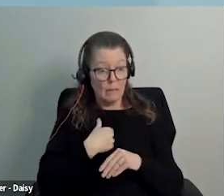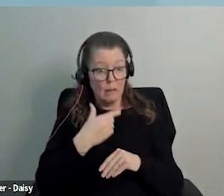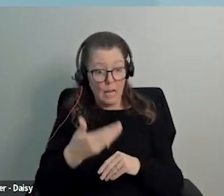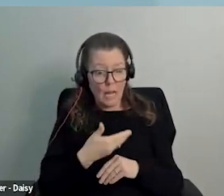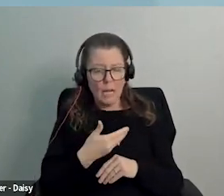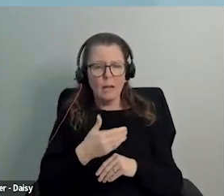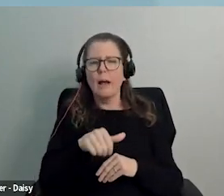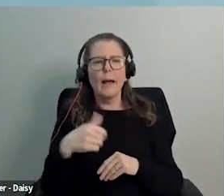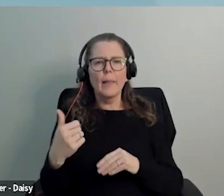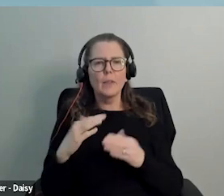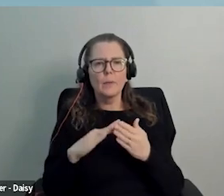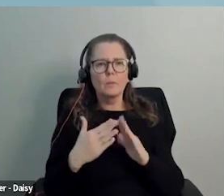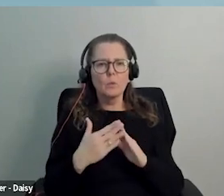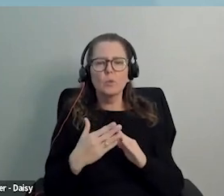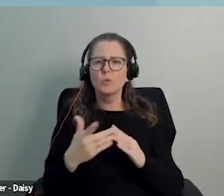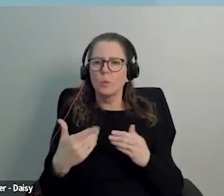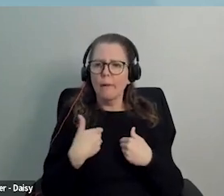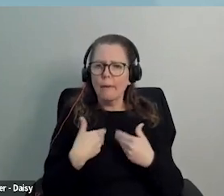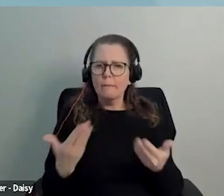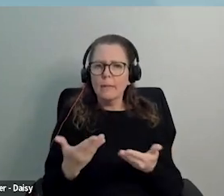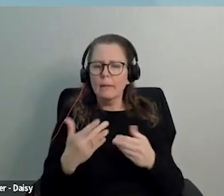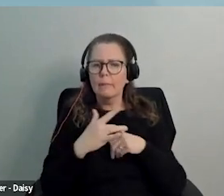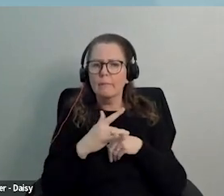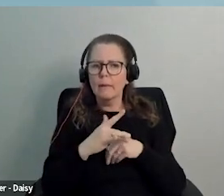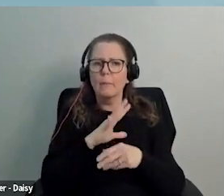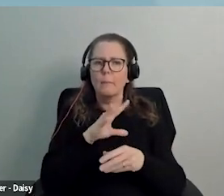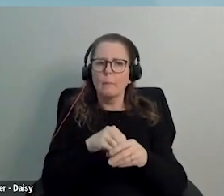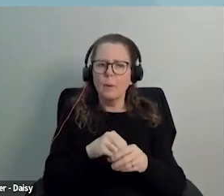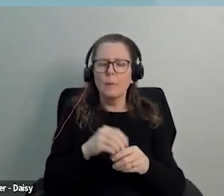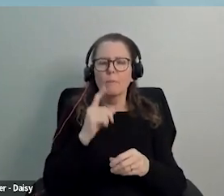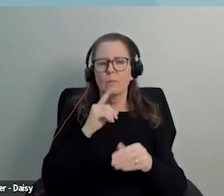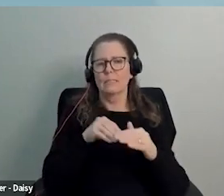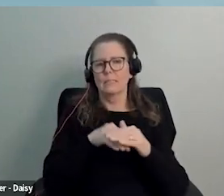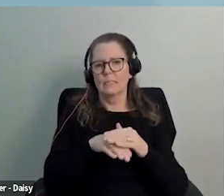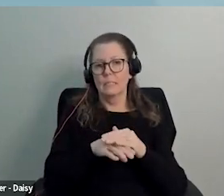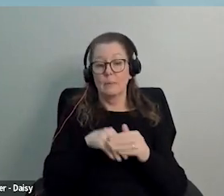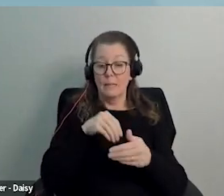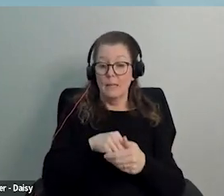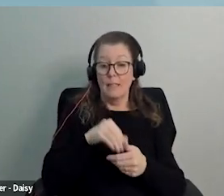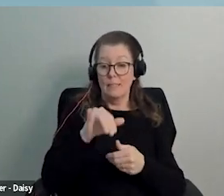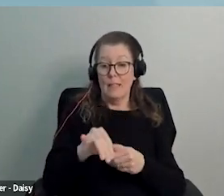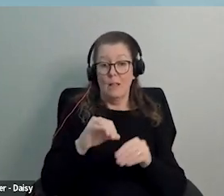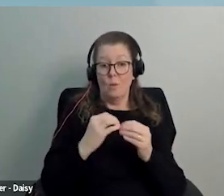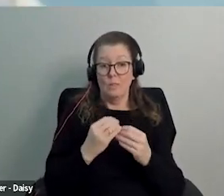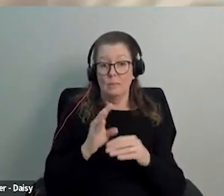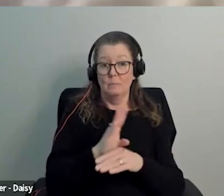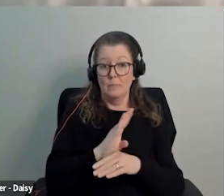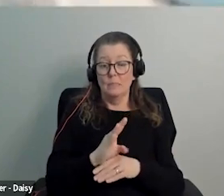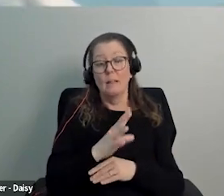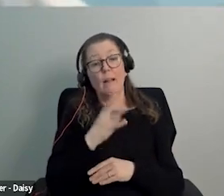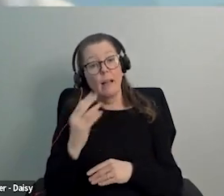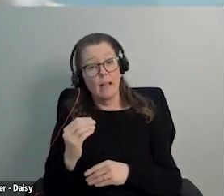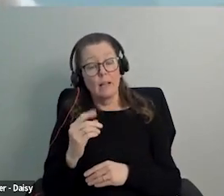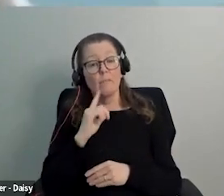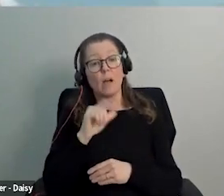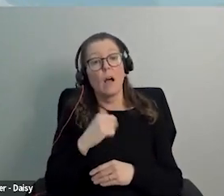other communities that they are a part of, to improve accessibility both within the organization and with